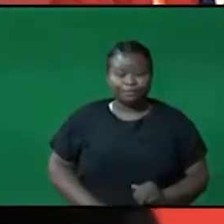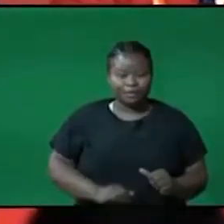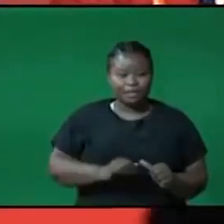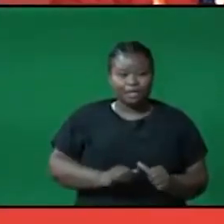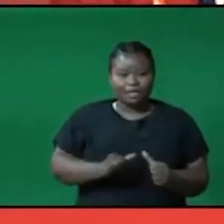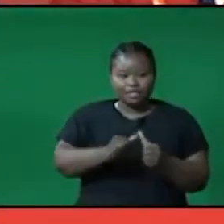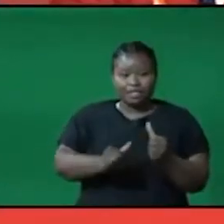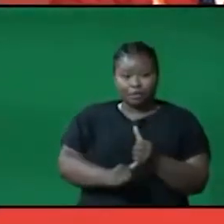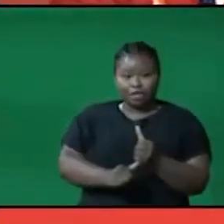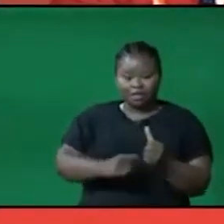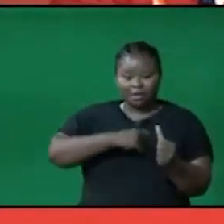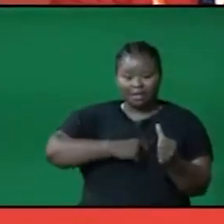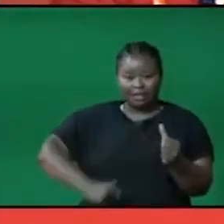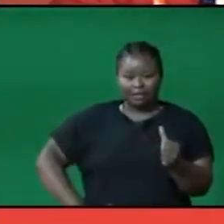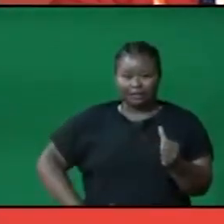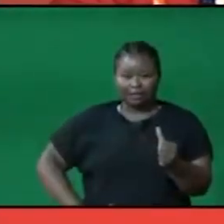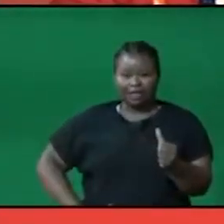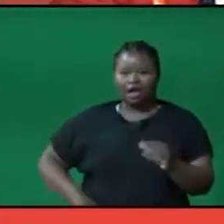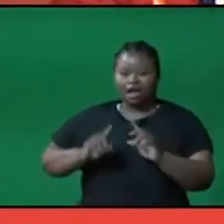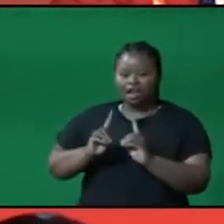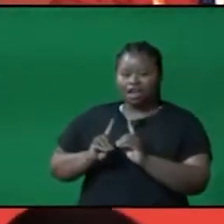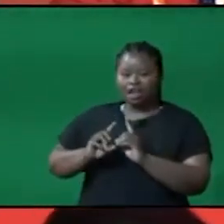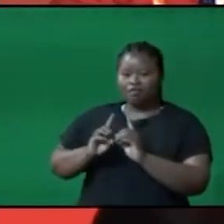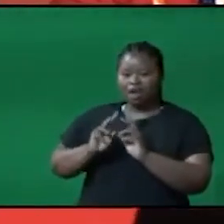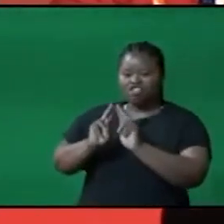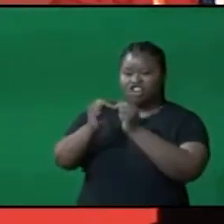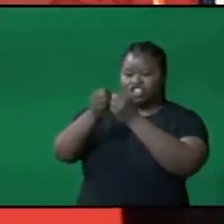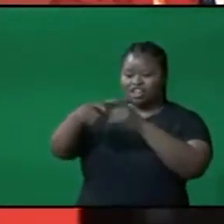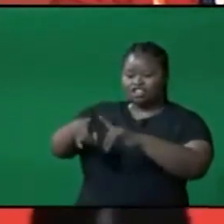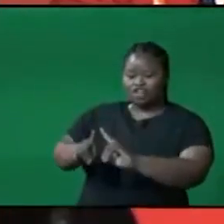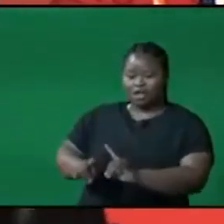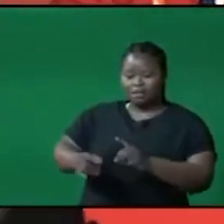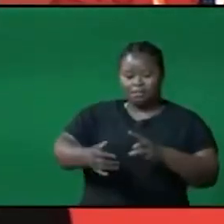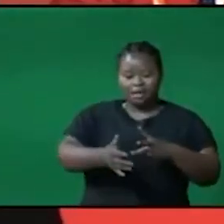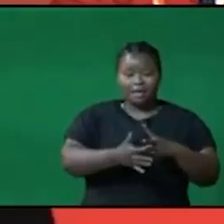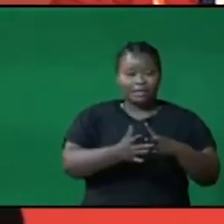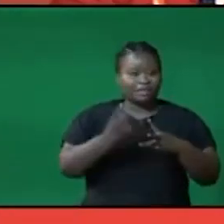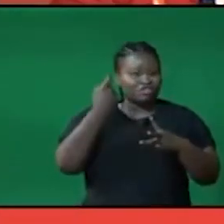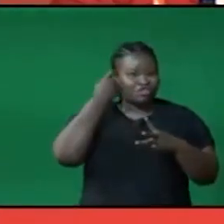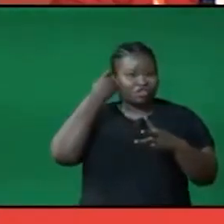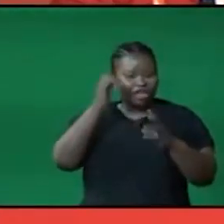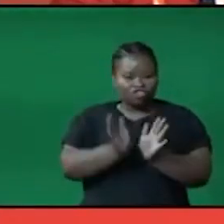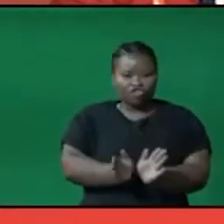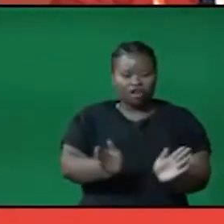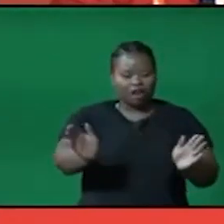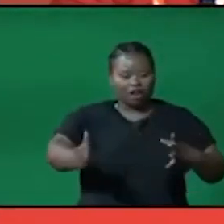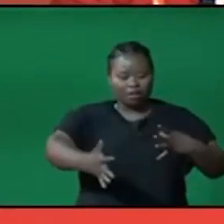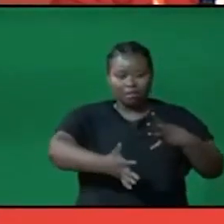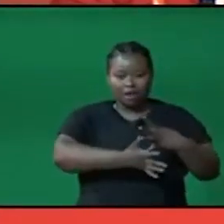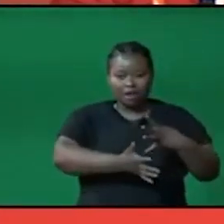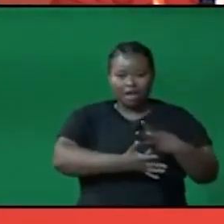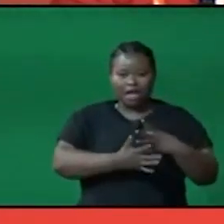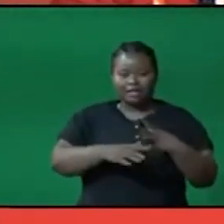Deputy President, our National Chairperson, Secretary General,